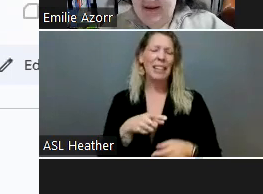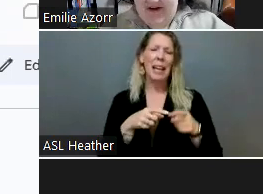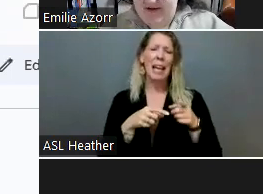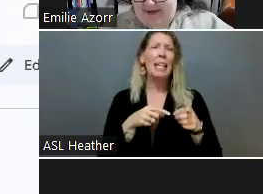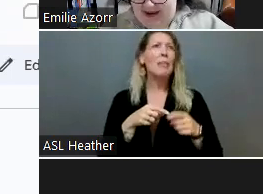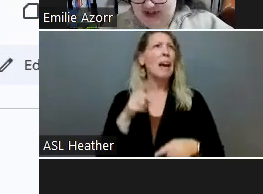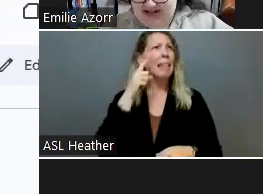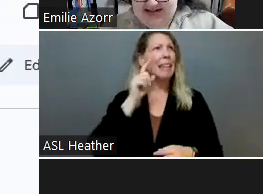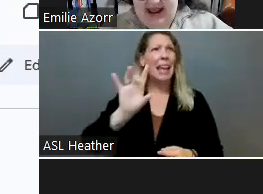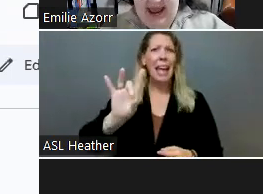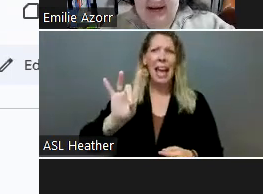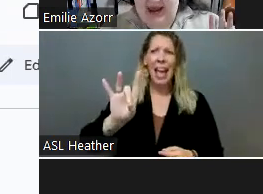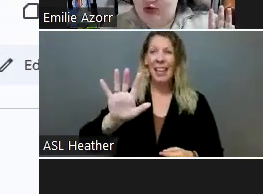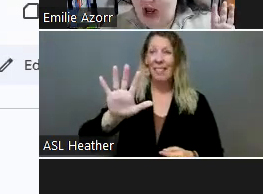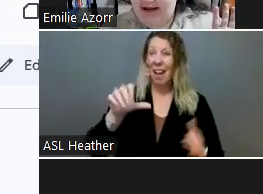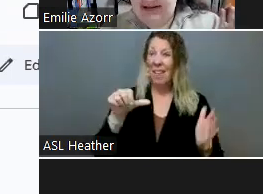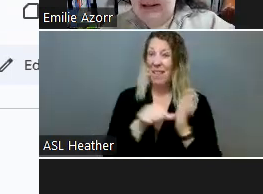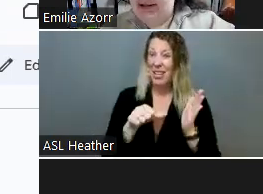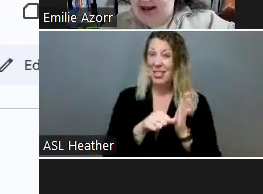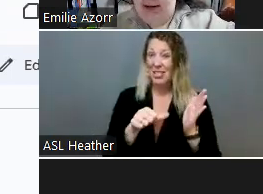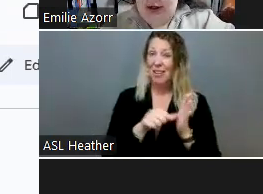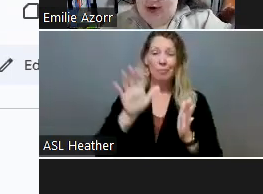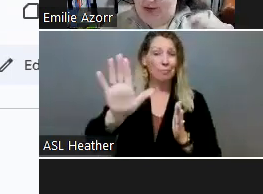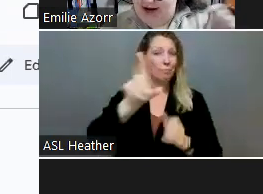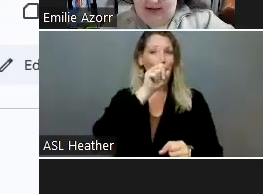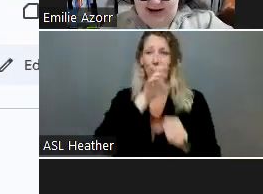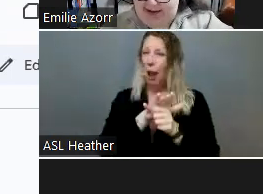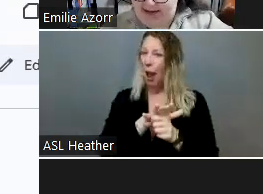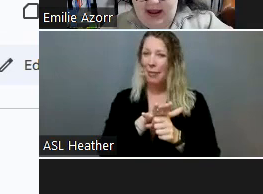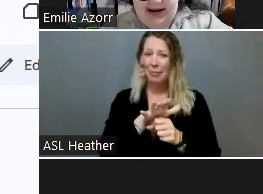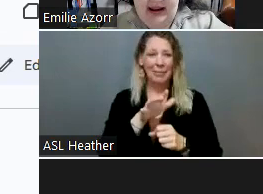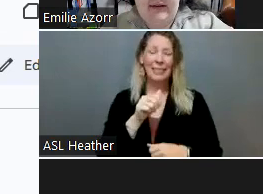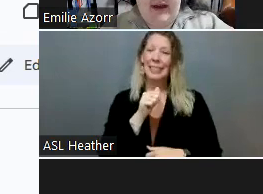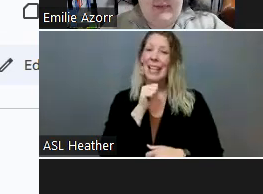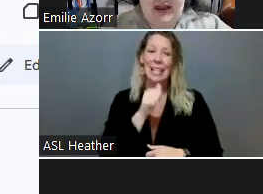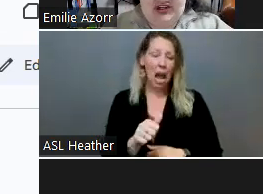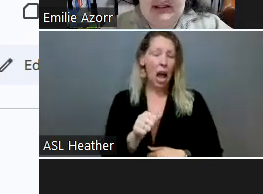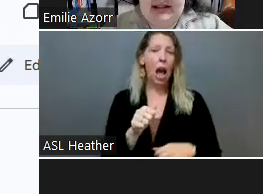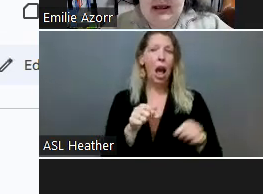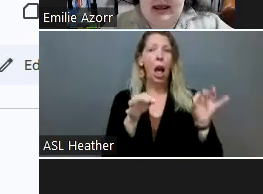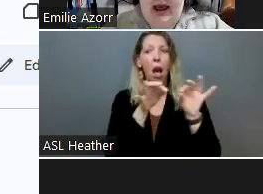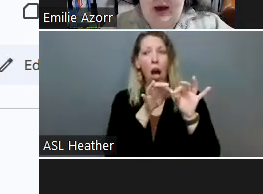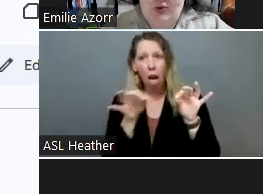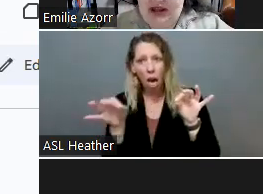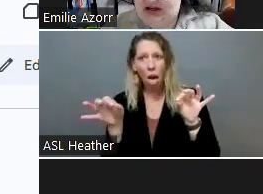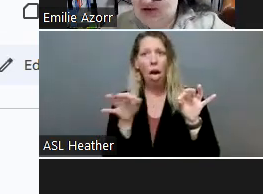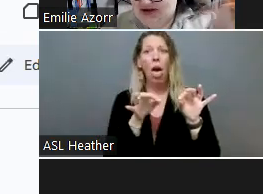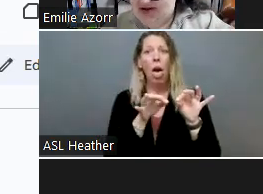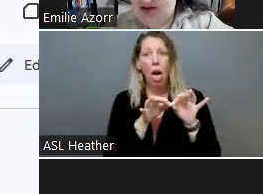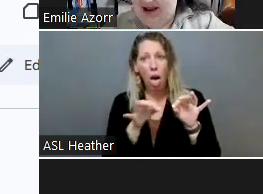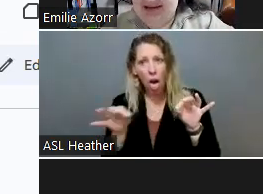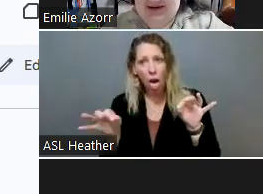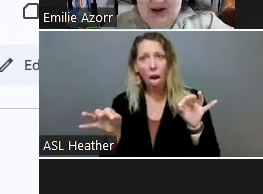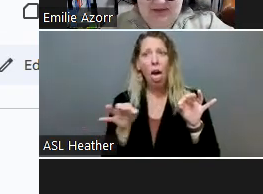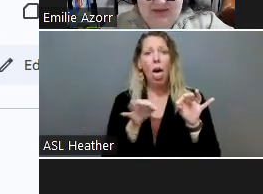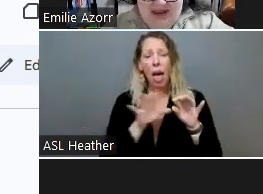like 85 pages, and I promise it's not you're reading line by line 85 pages. We'll get into it, and